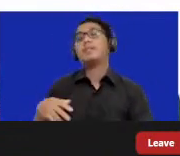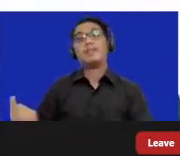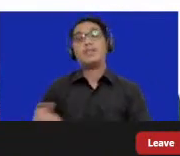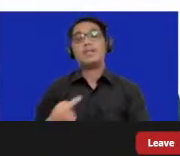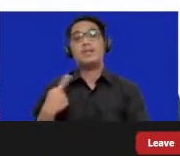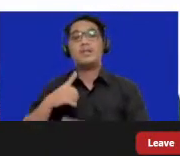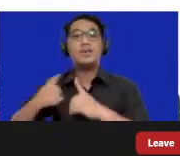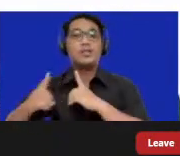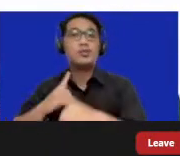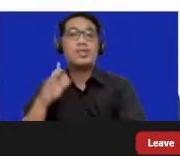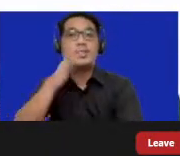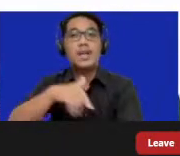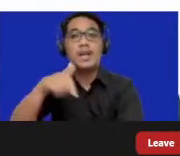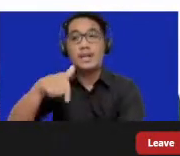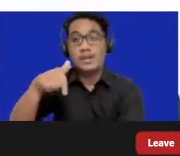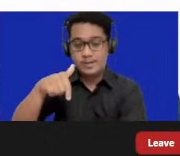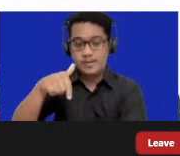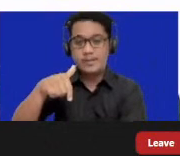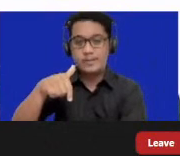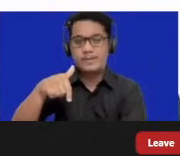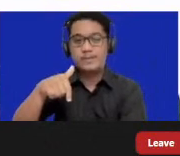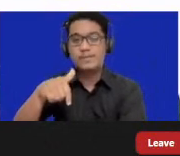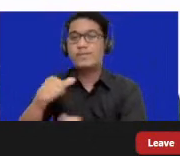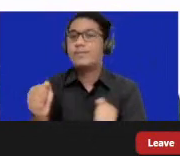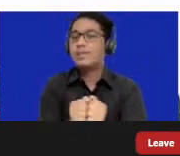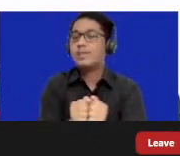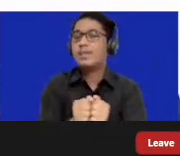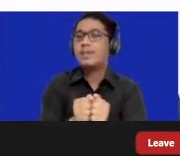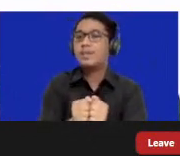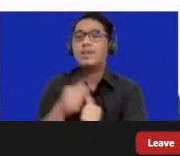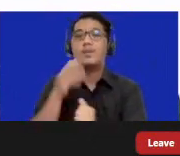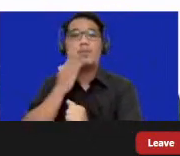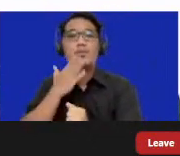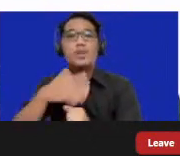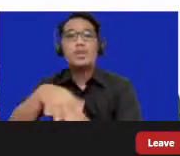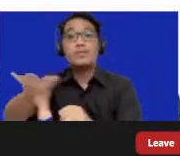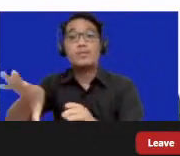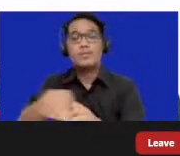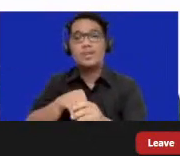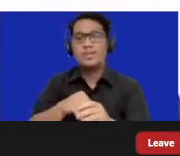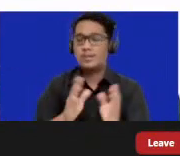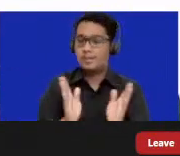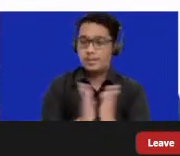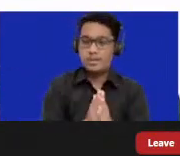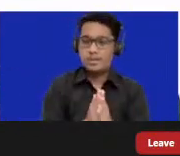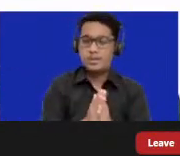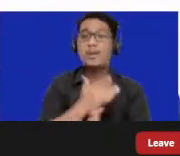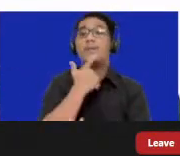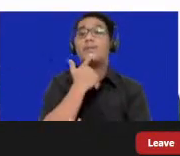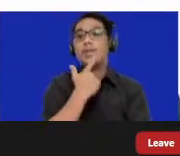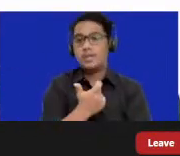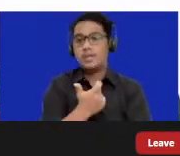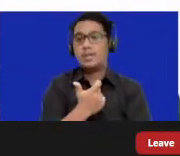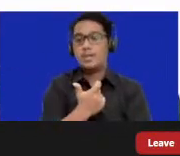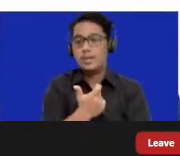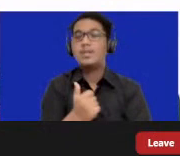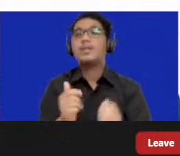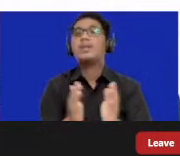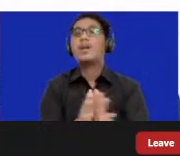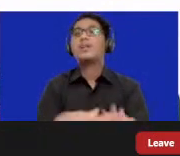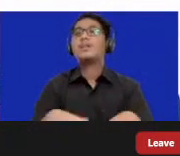on the involvement of youth and the importance and the strengths of youth. But when we